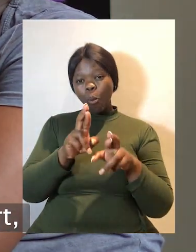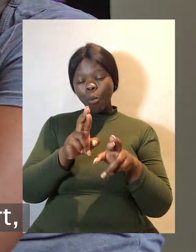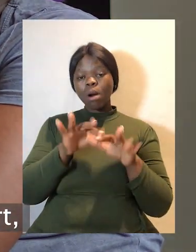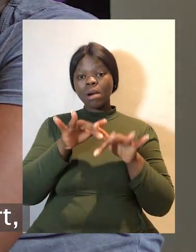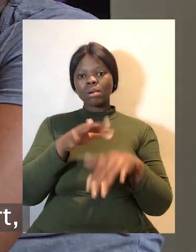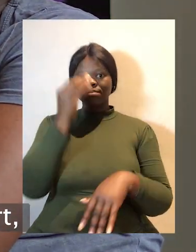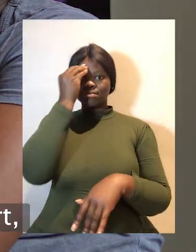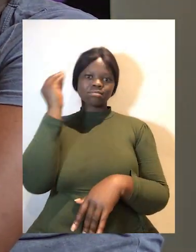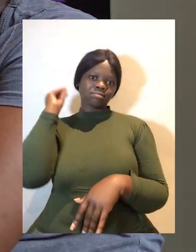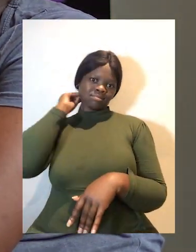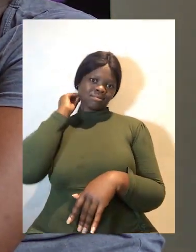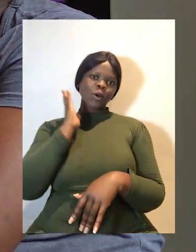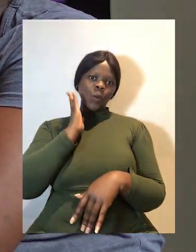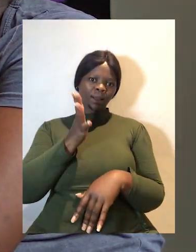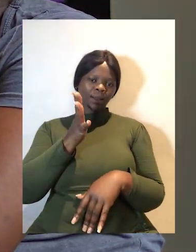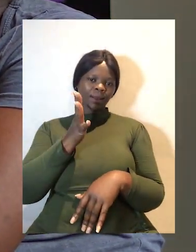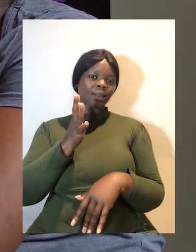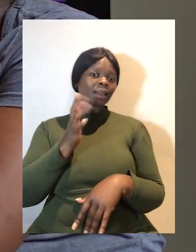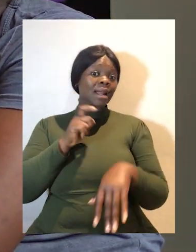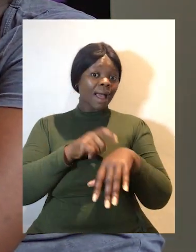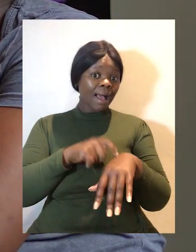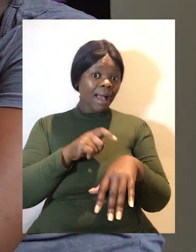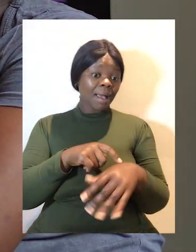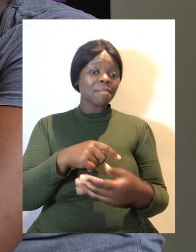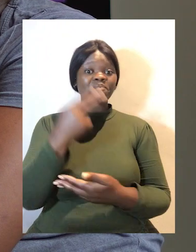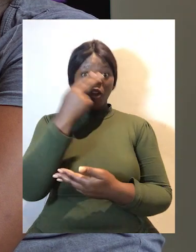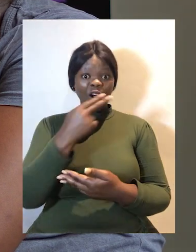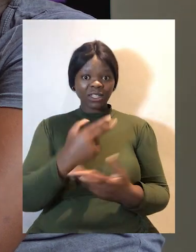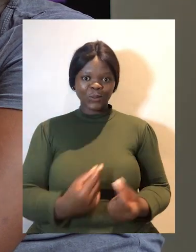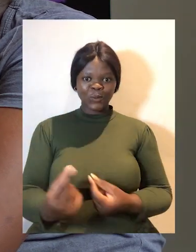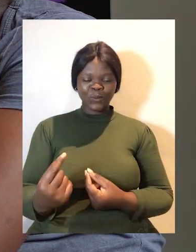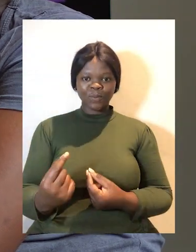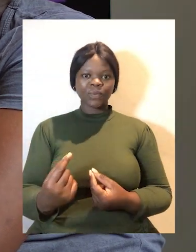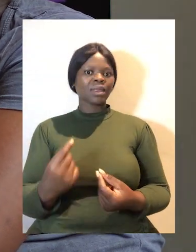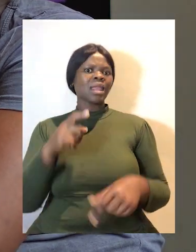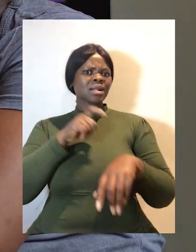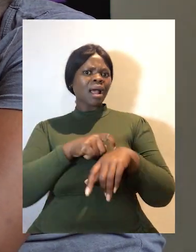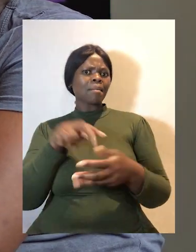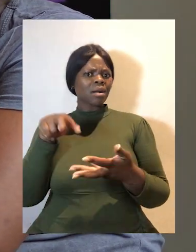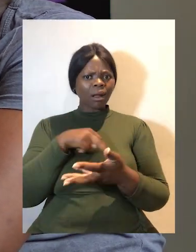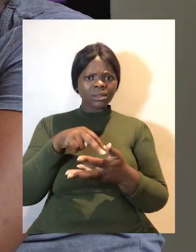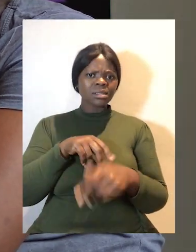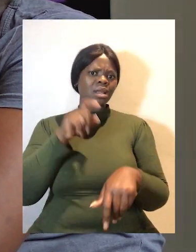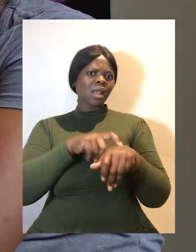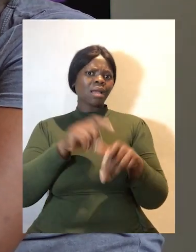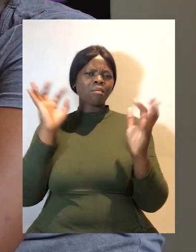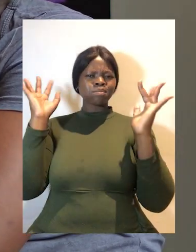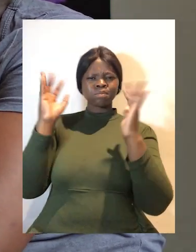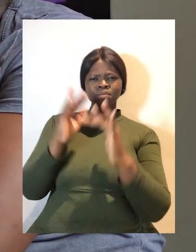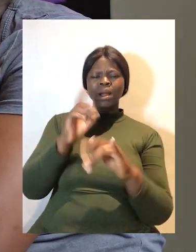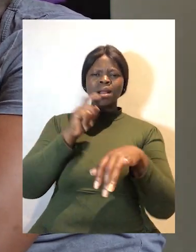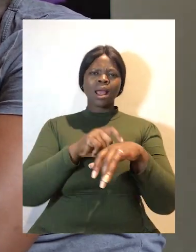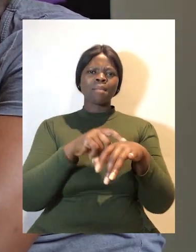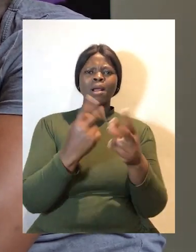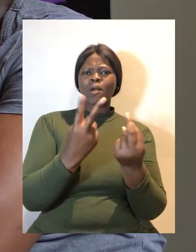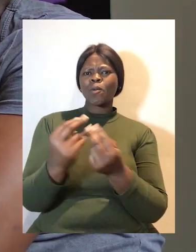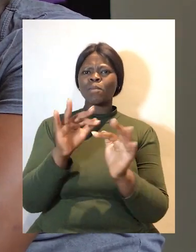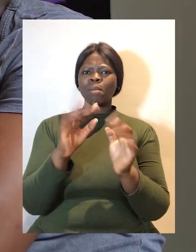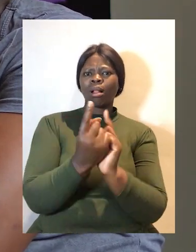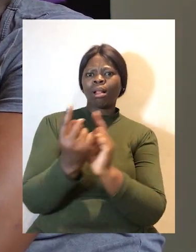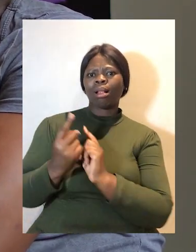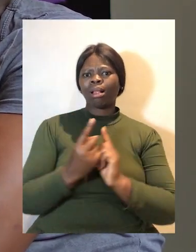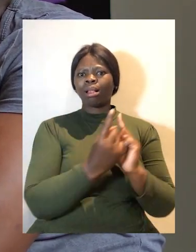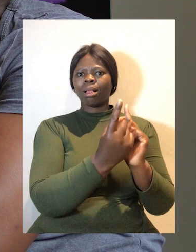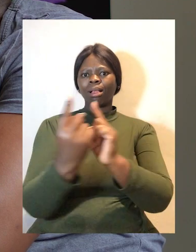they make art, do dance, come together, meet new people, whatever.